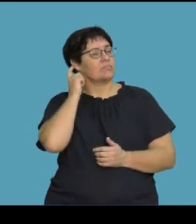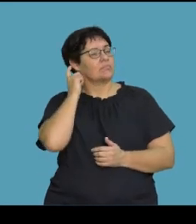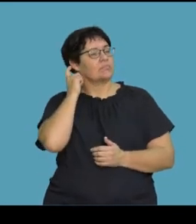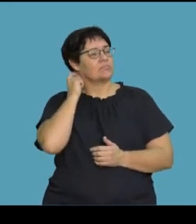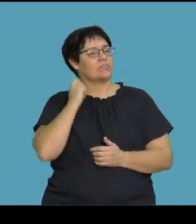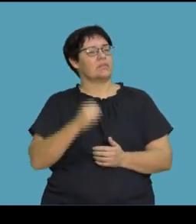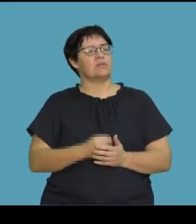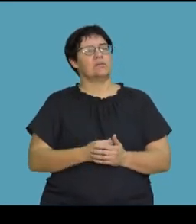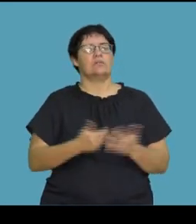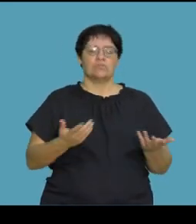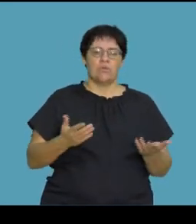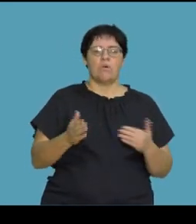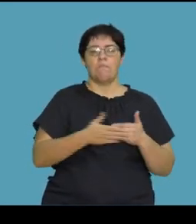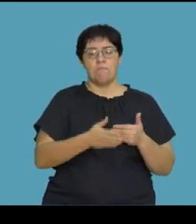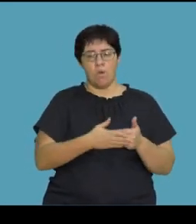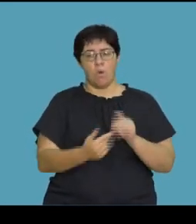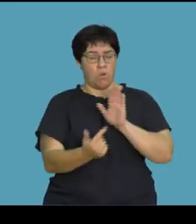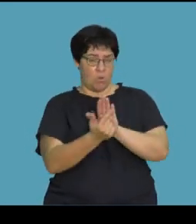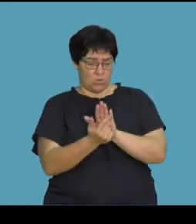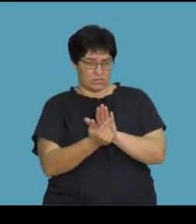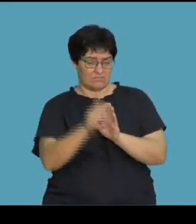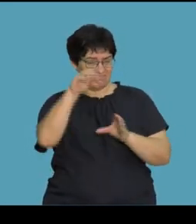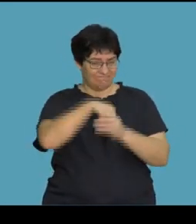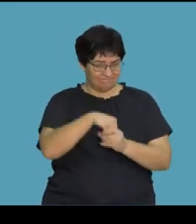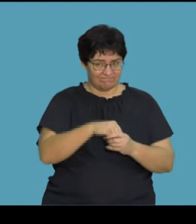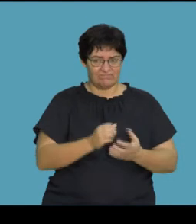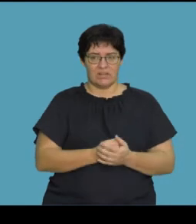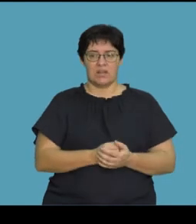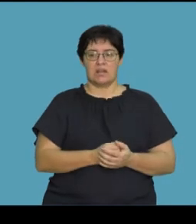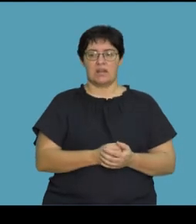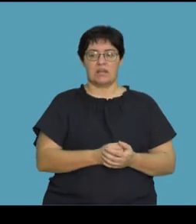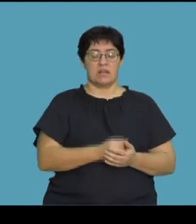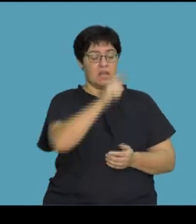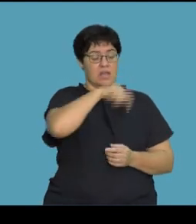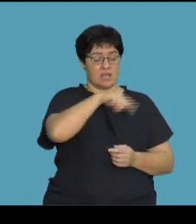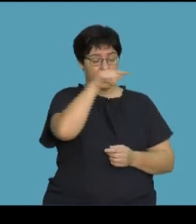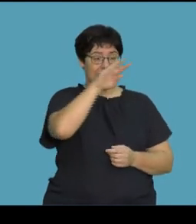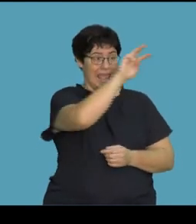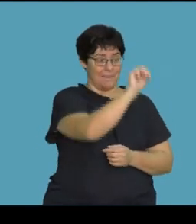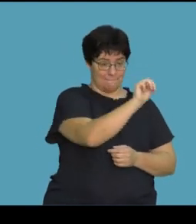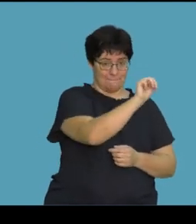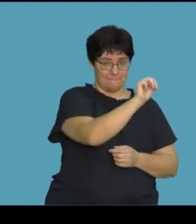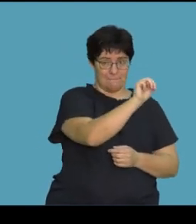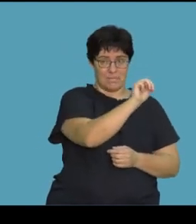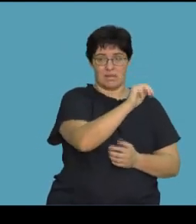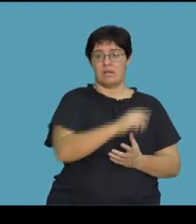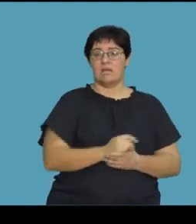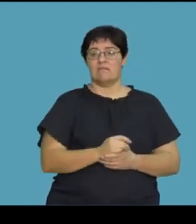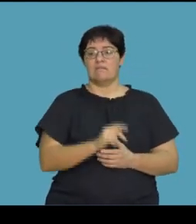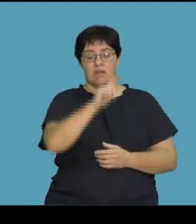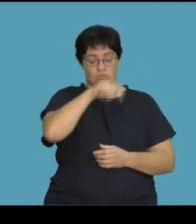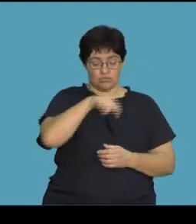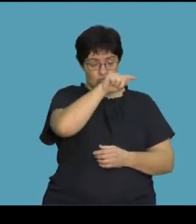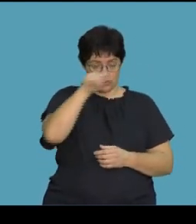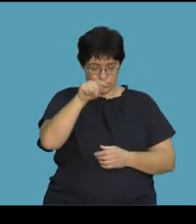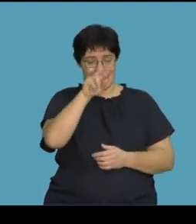bracket. Some more interesting laws will be if I have the mth root of the nth root,